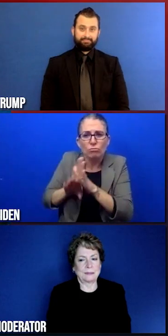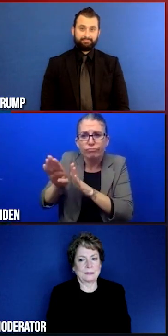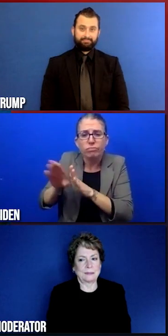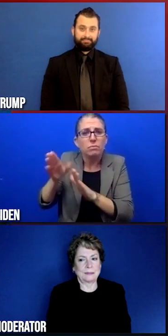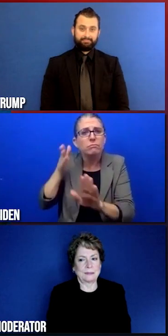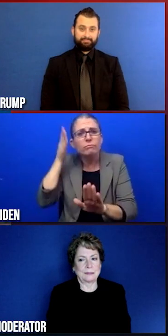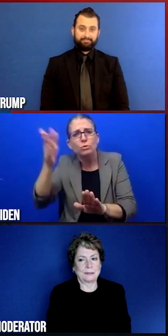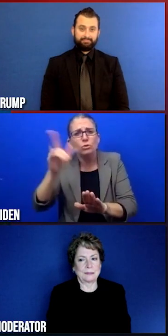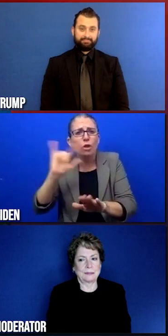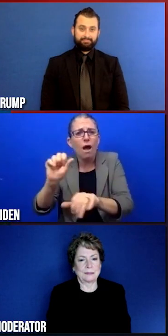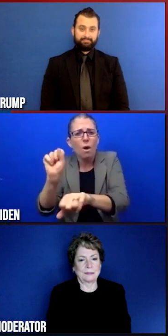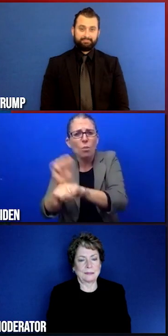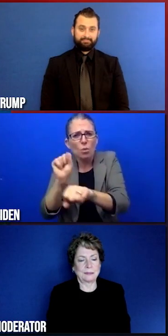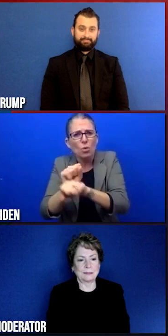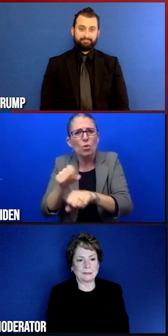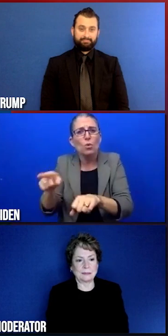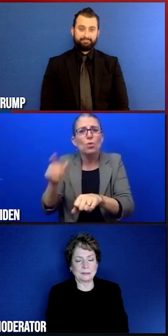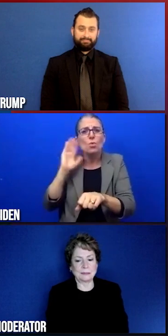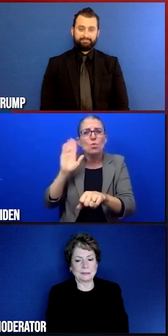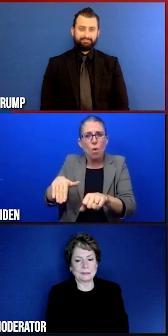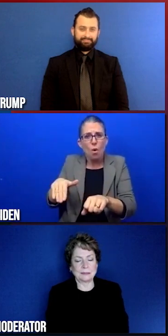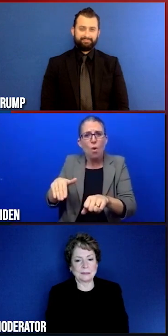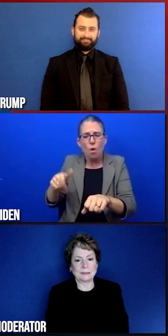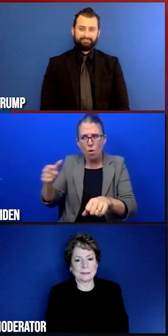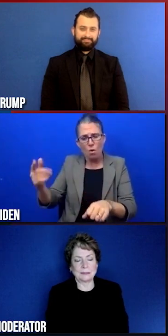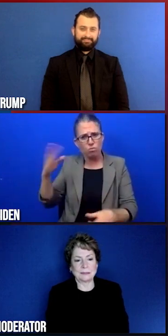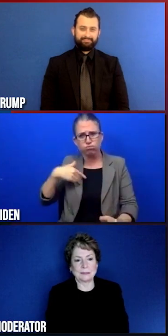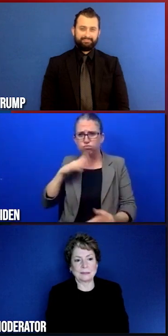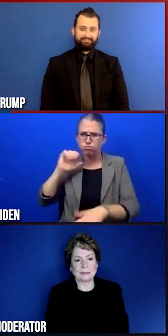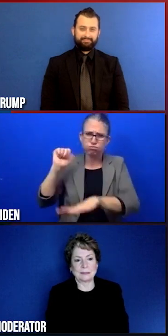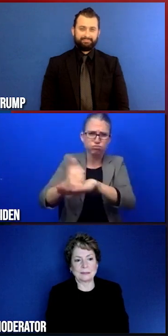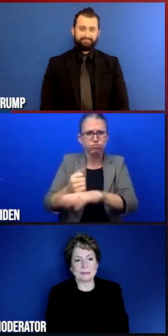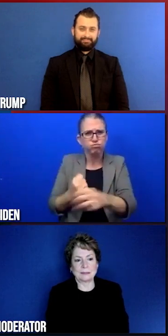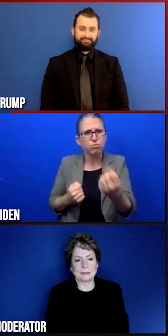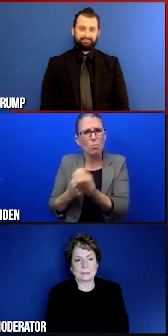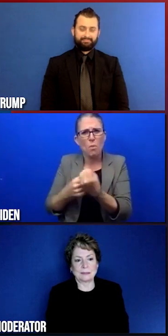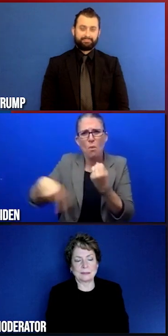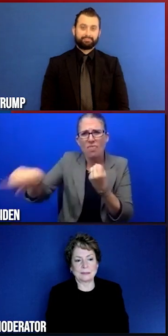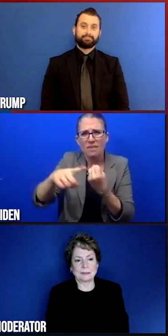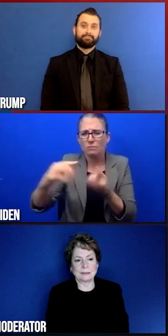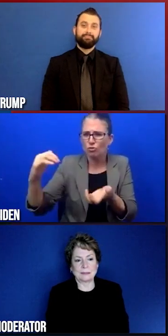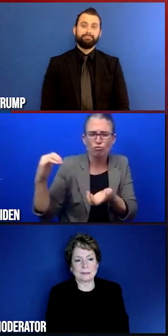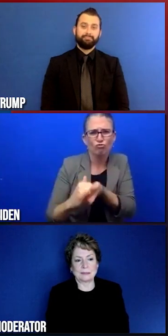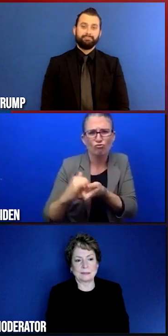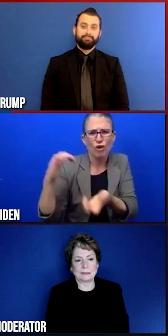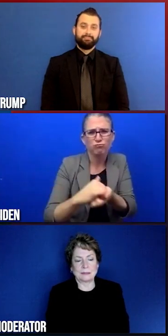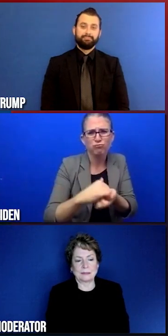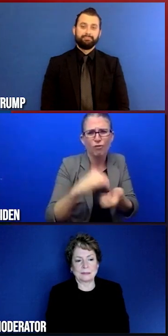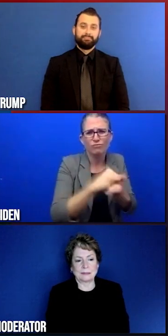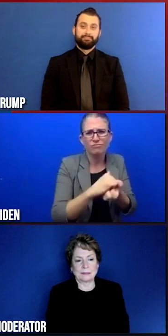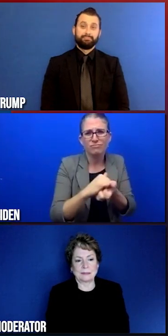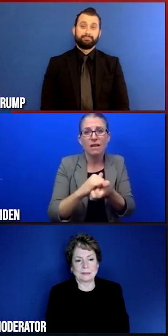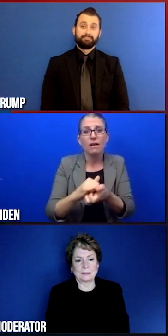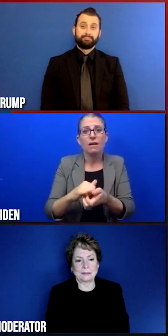good jobs in getting us there. And by the way, the fastest growing industry in America is